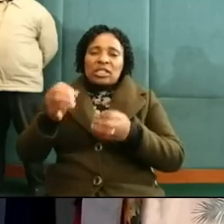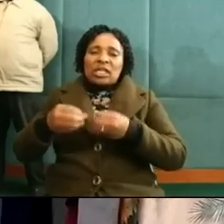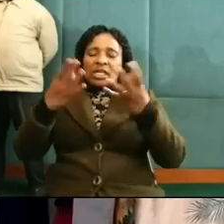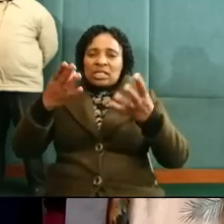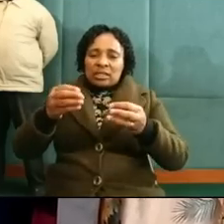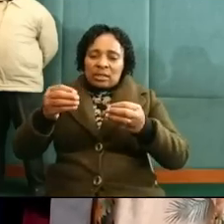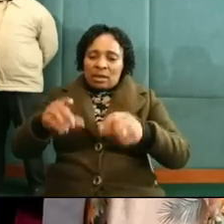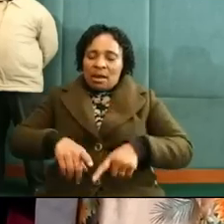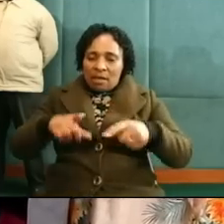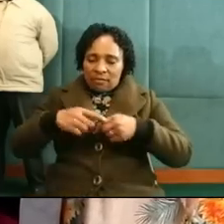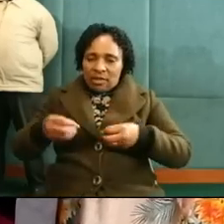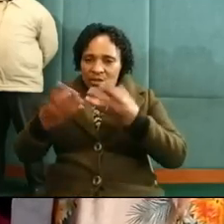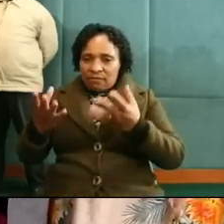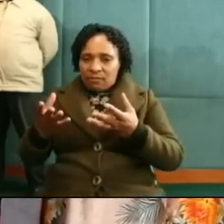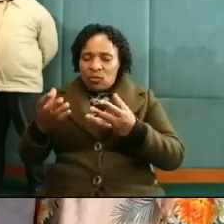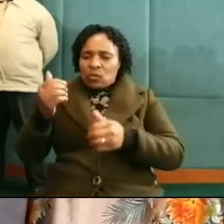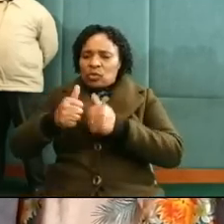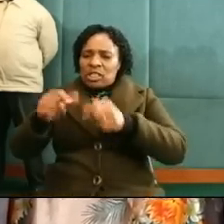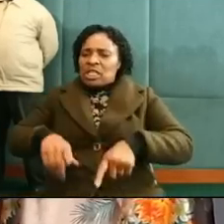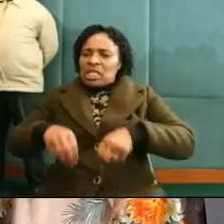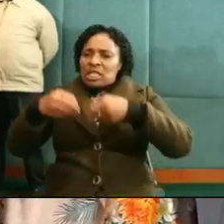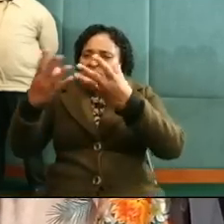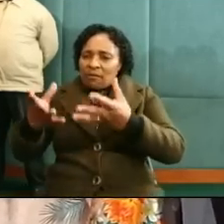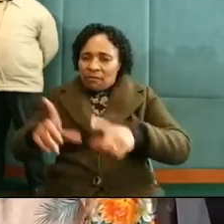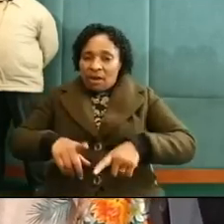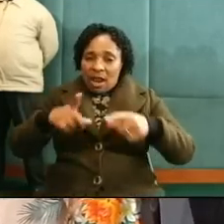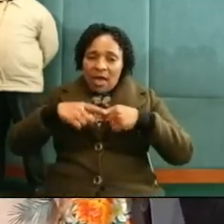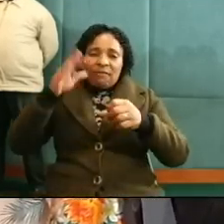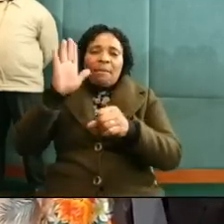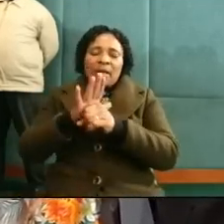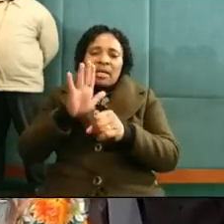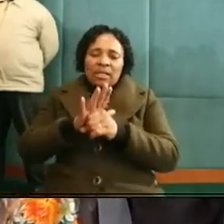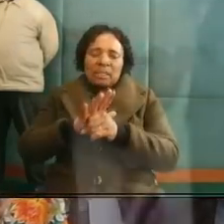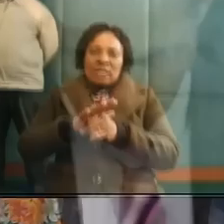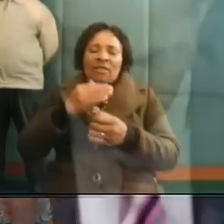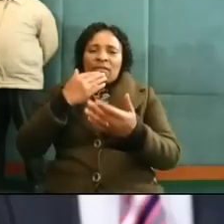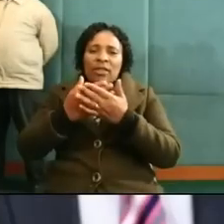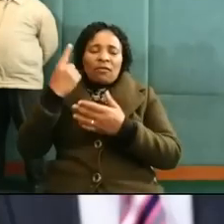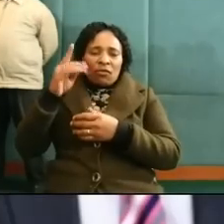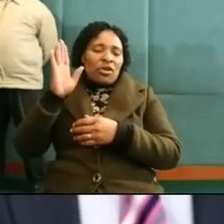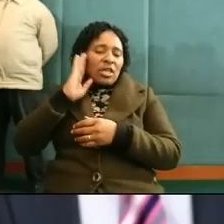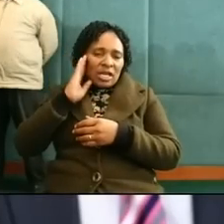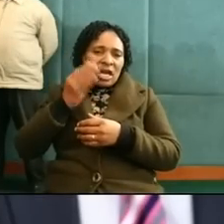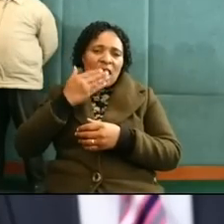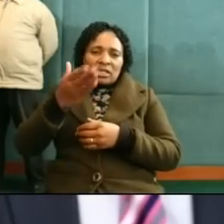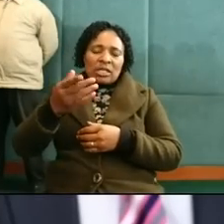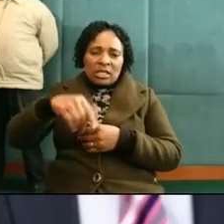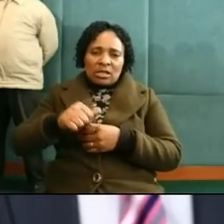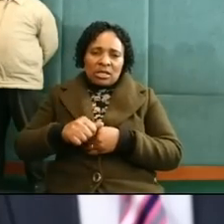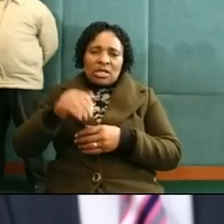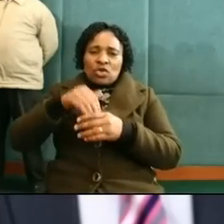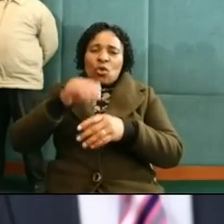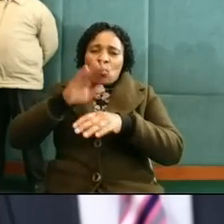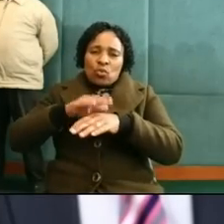us life and give us that life more abundantly. I thank you for hearing and answering us in